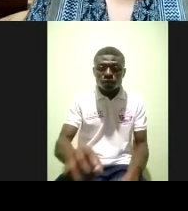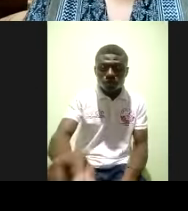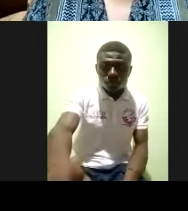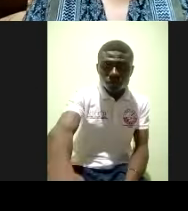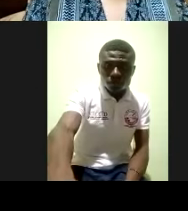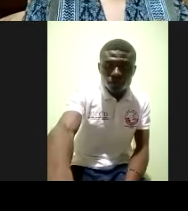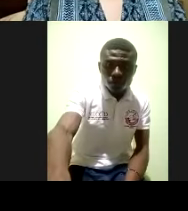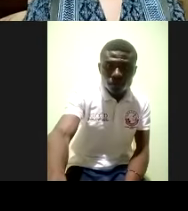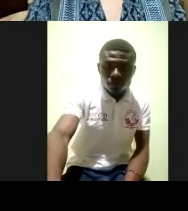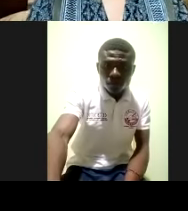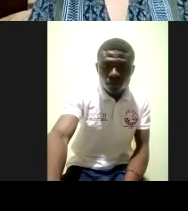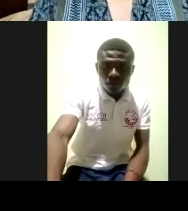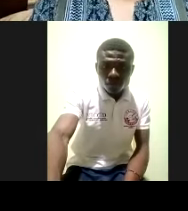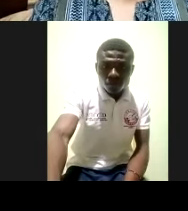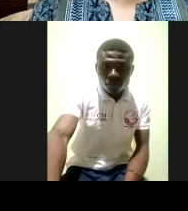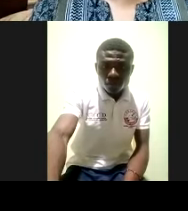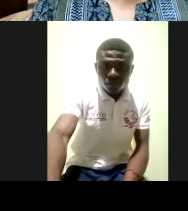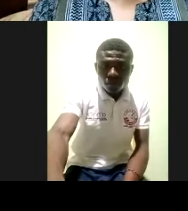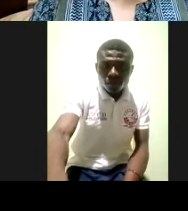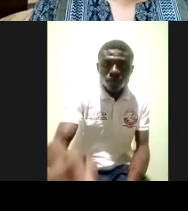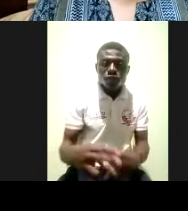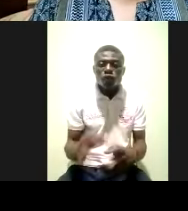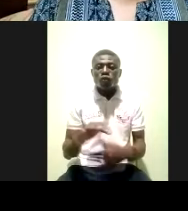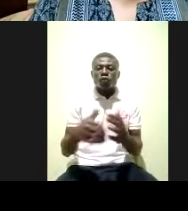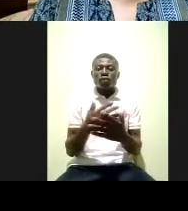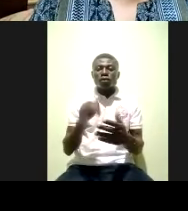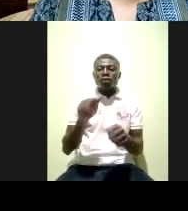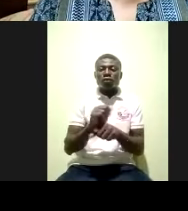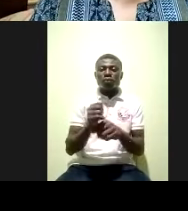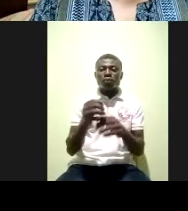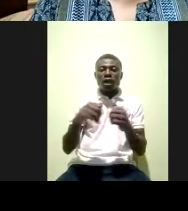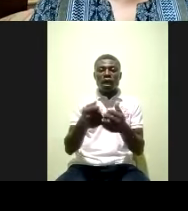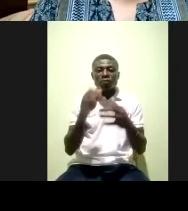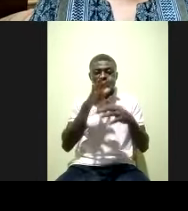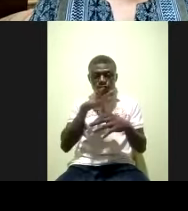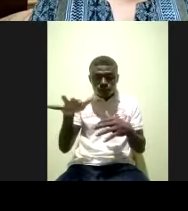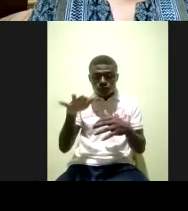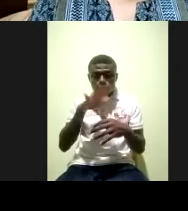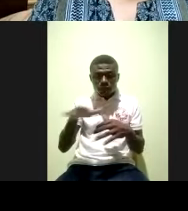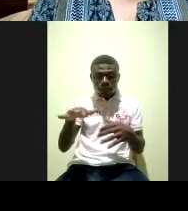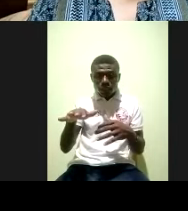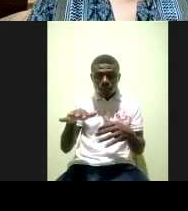Okay, so here you see the spelling, the way the child has copied.